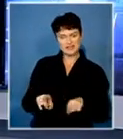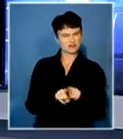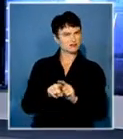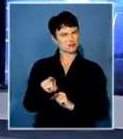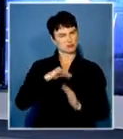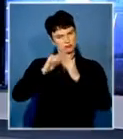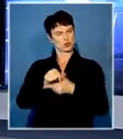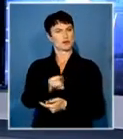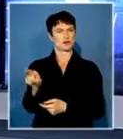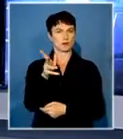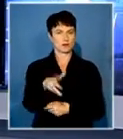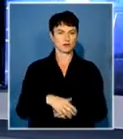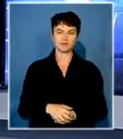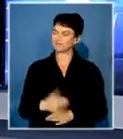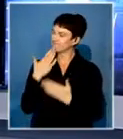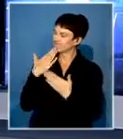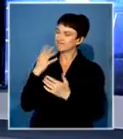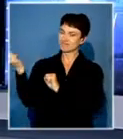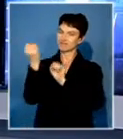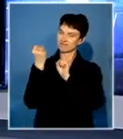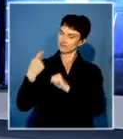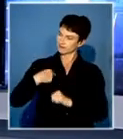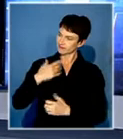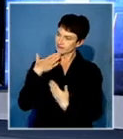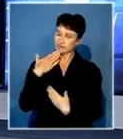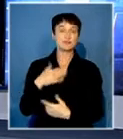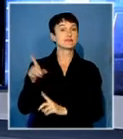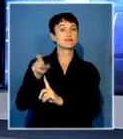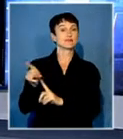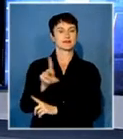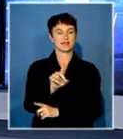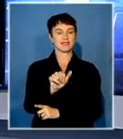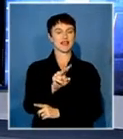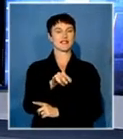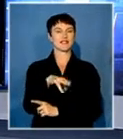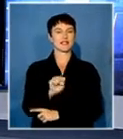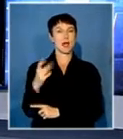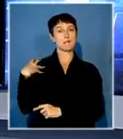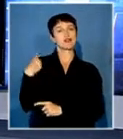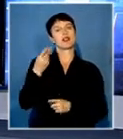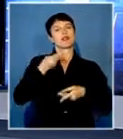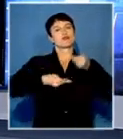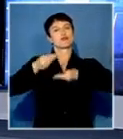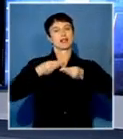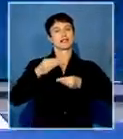thank you for responding to those concerns. Trade and Industry Minister Rob Davies live from Durban. It's back to Peter and Vabakshni.